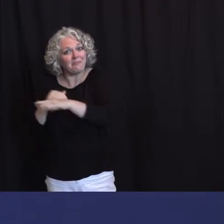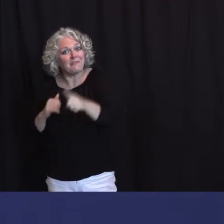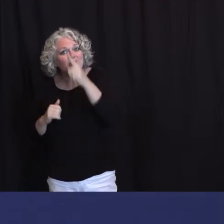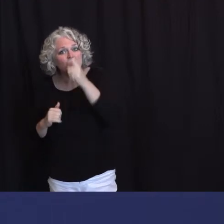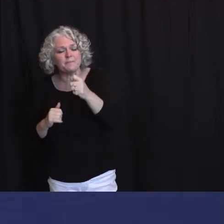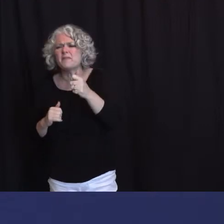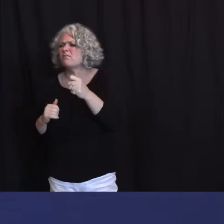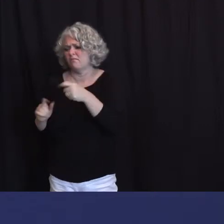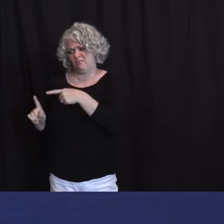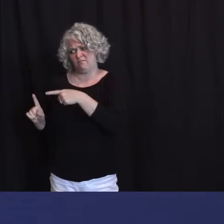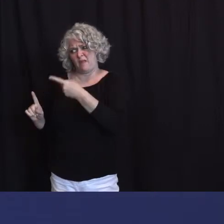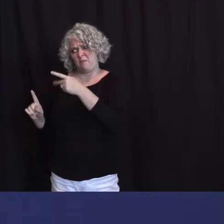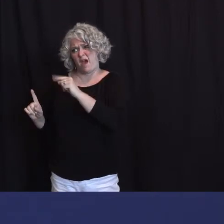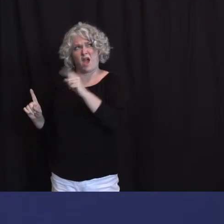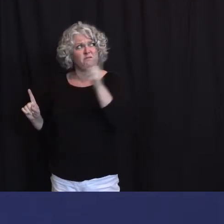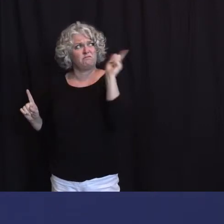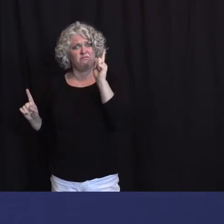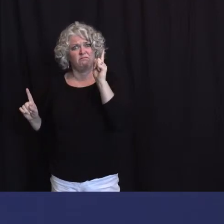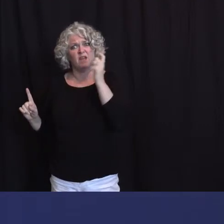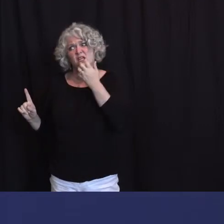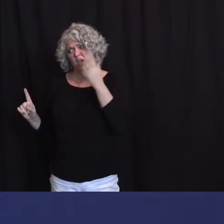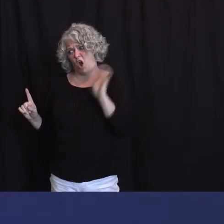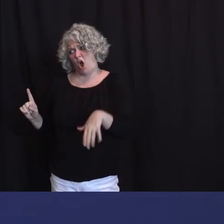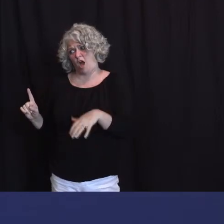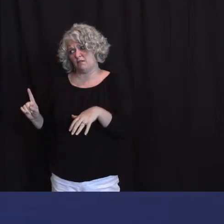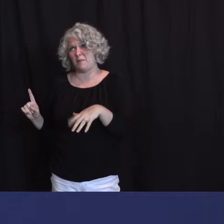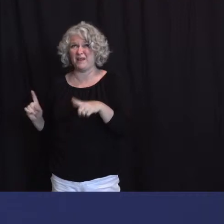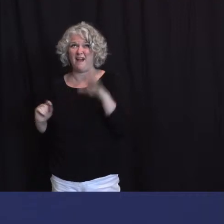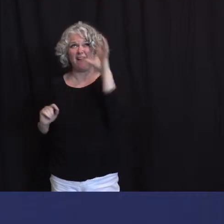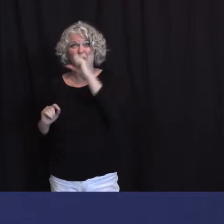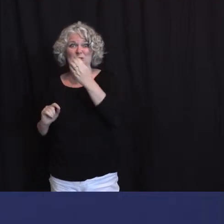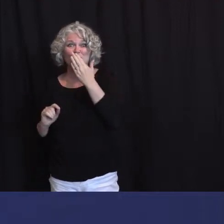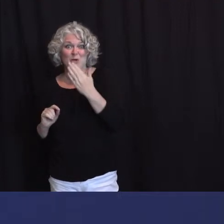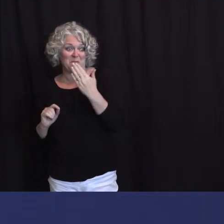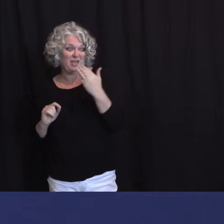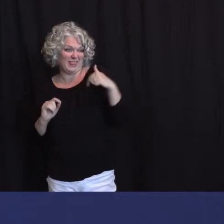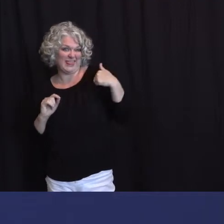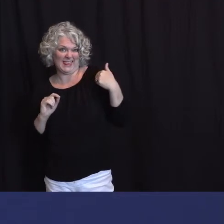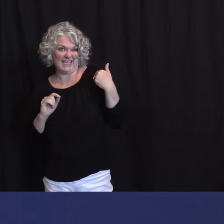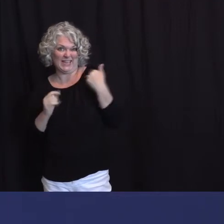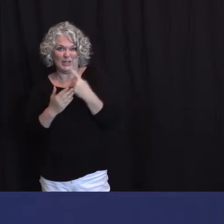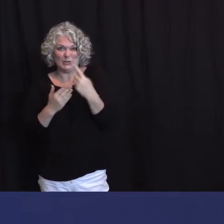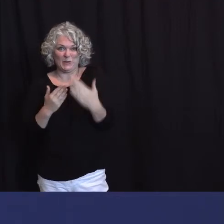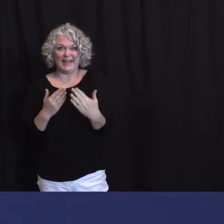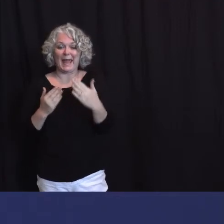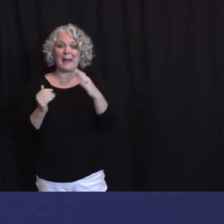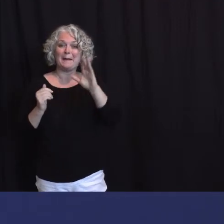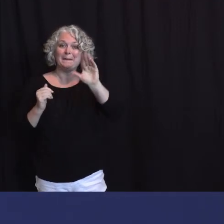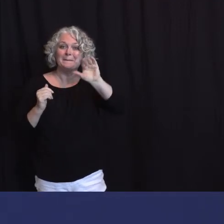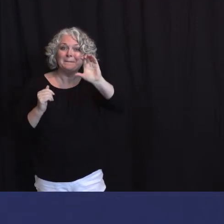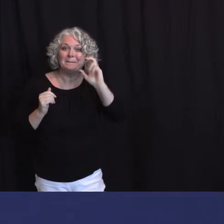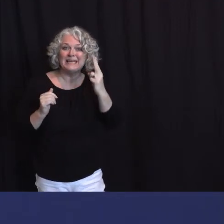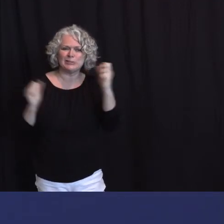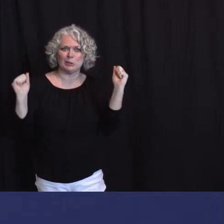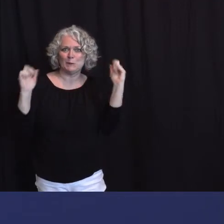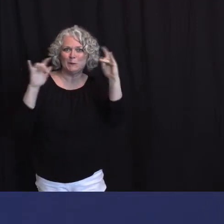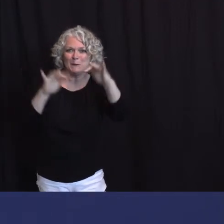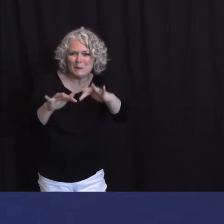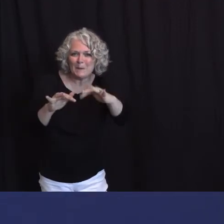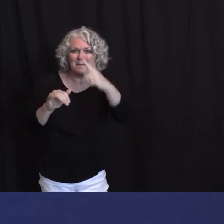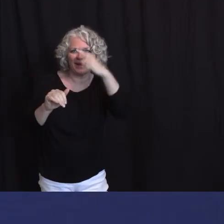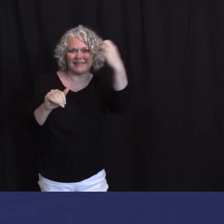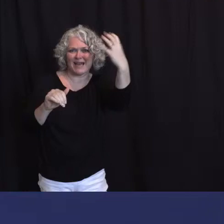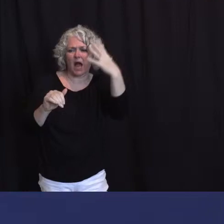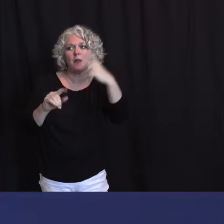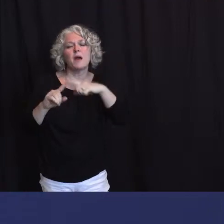out, which is good, I think, for the most part. The shore was hopping this weekend, but we could have some severe weather as well with it. So